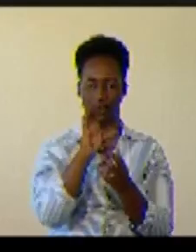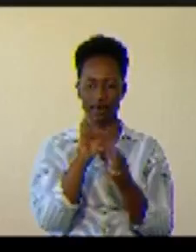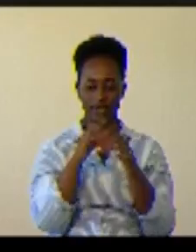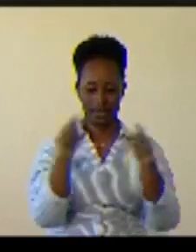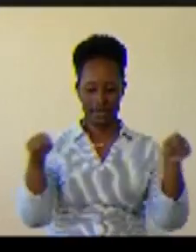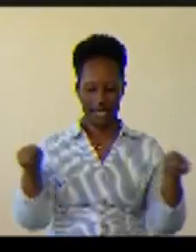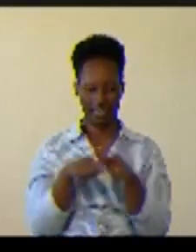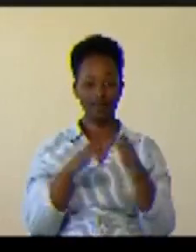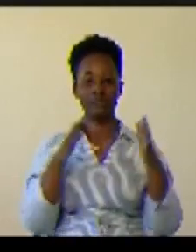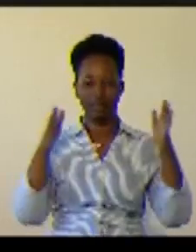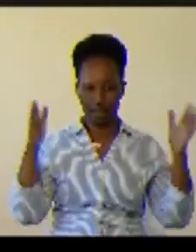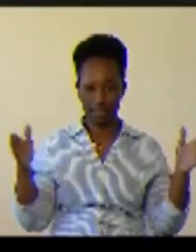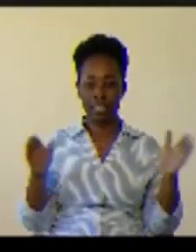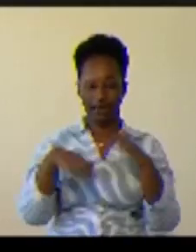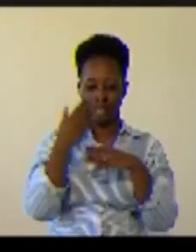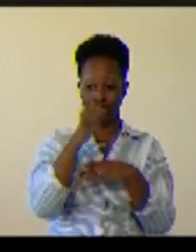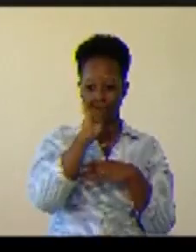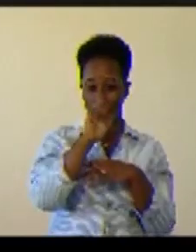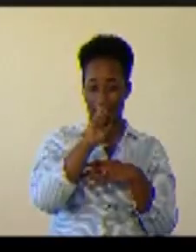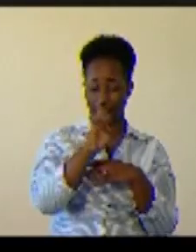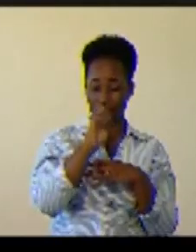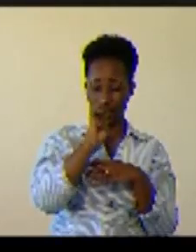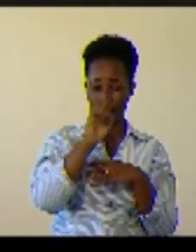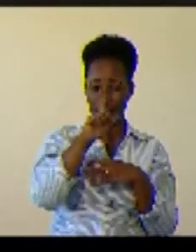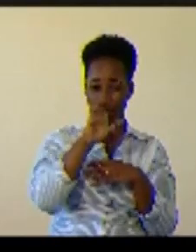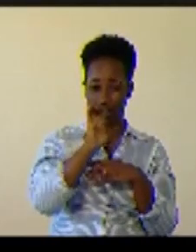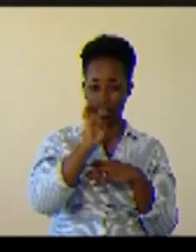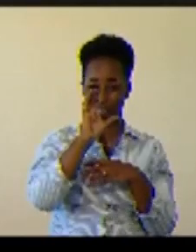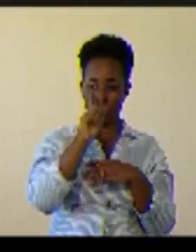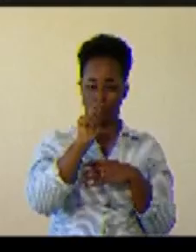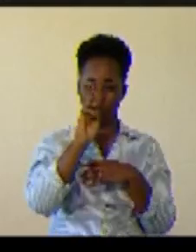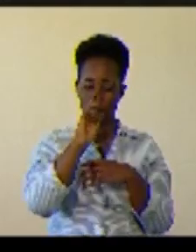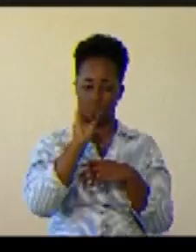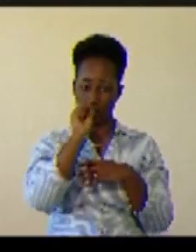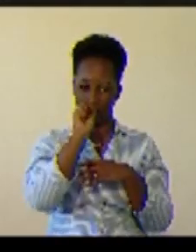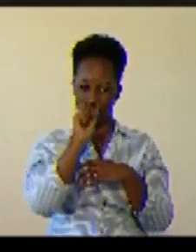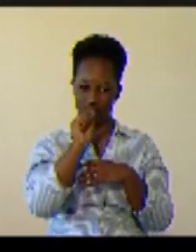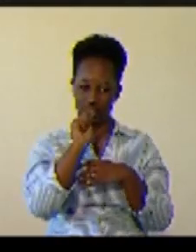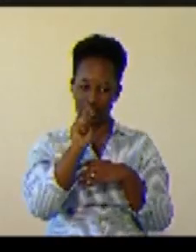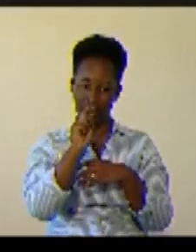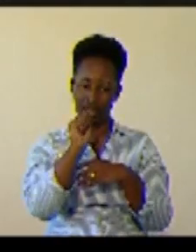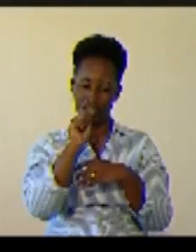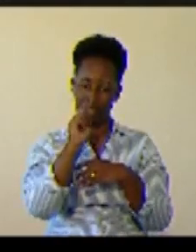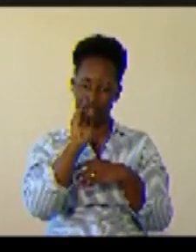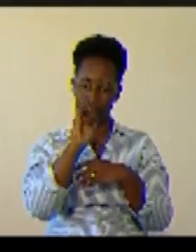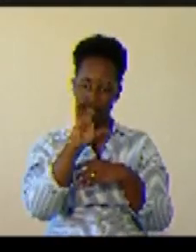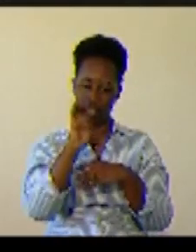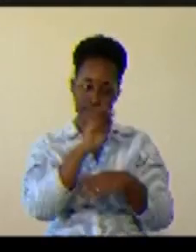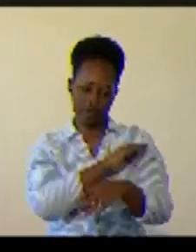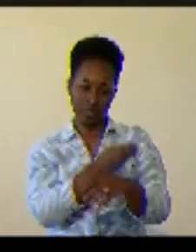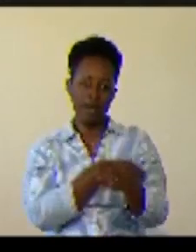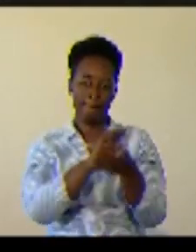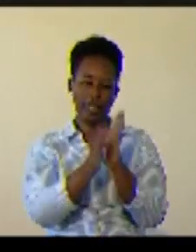cation size. So the electrostatic forces become weaker and weaker. And as the electrostatic forces become weaker and